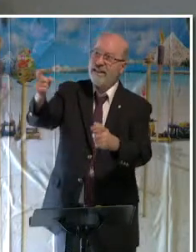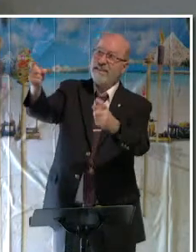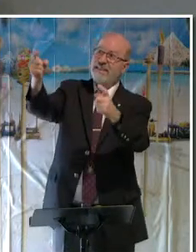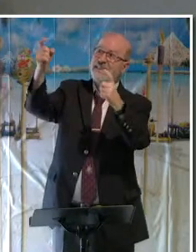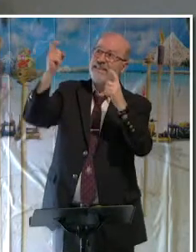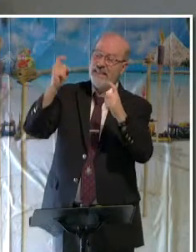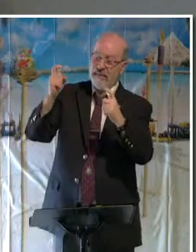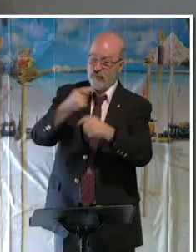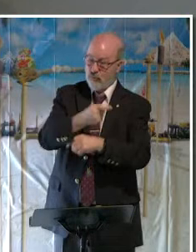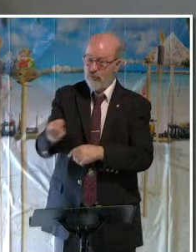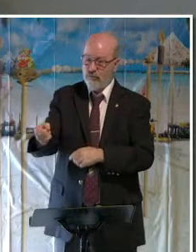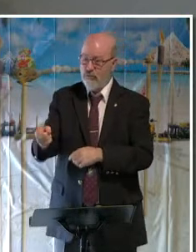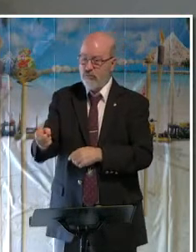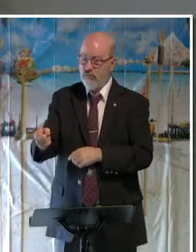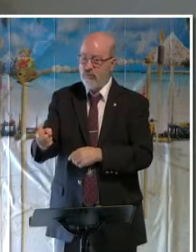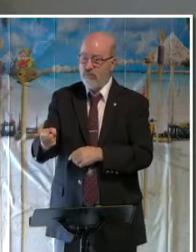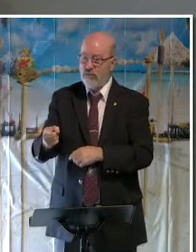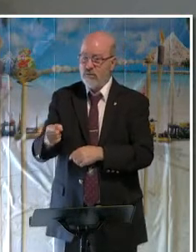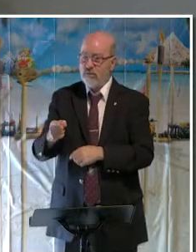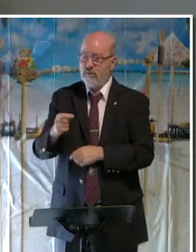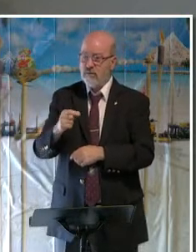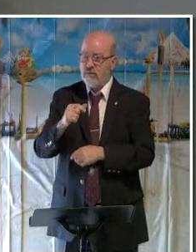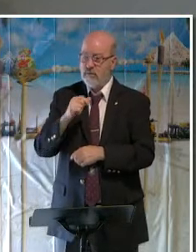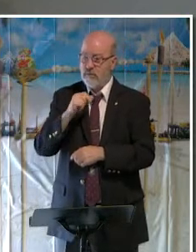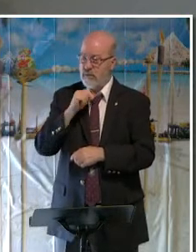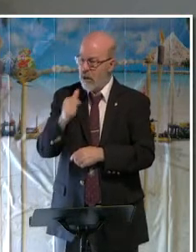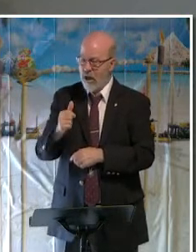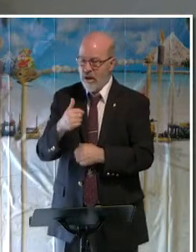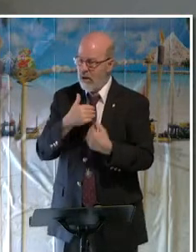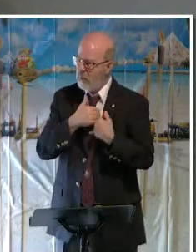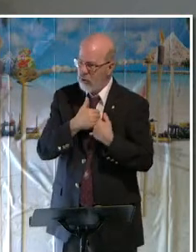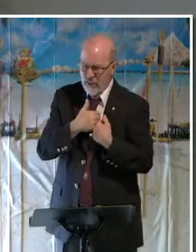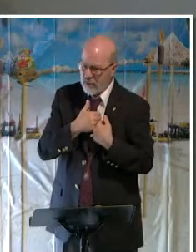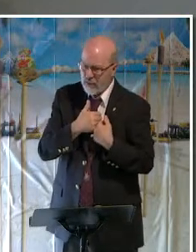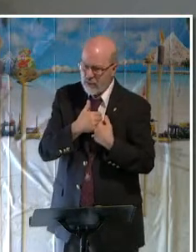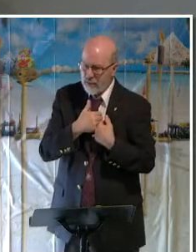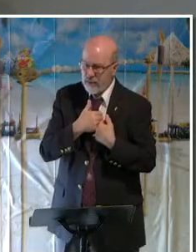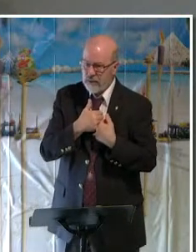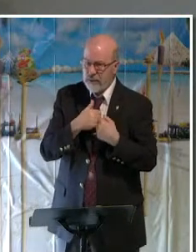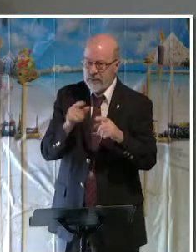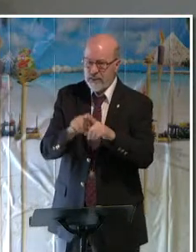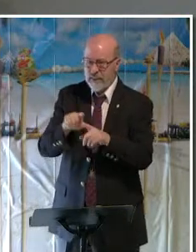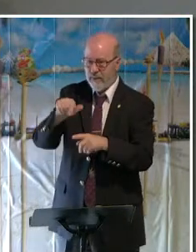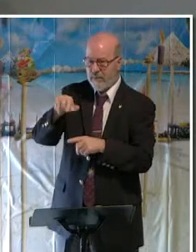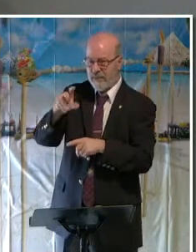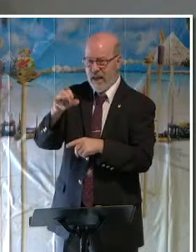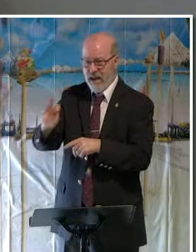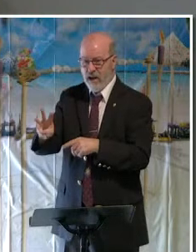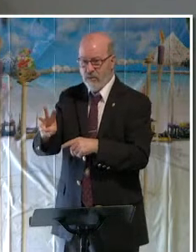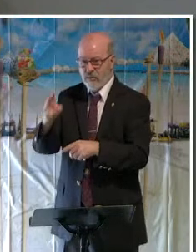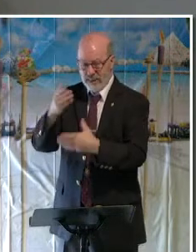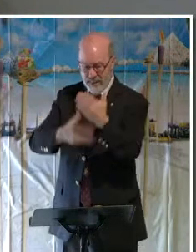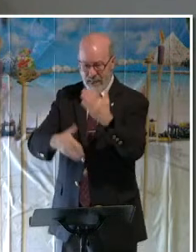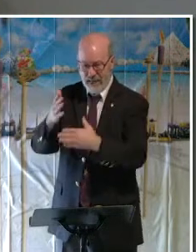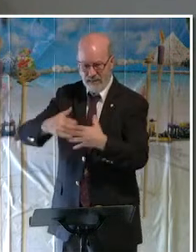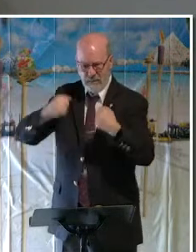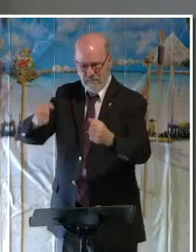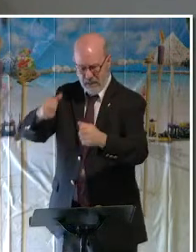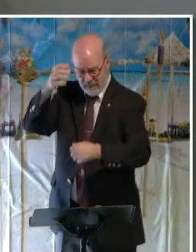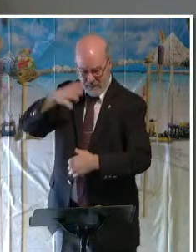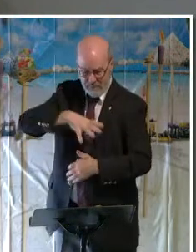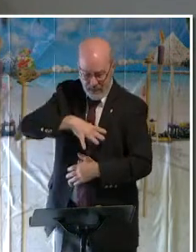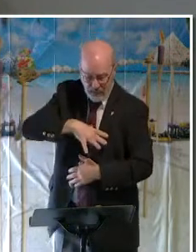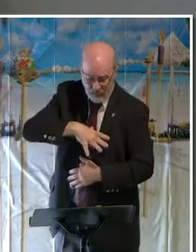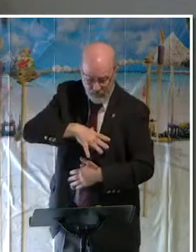you, not to be seen as a burden. "As arrows are in the hand of a mighty